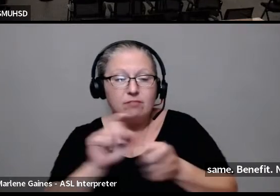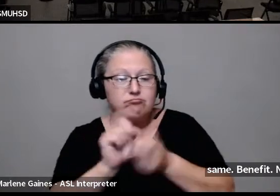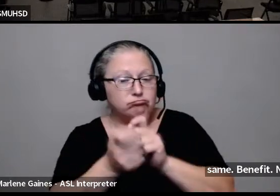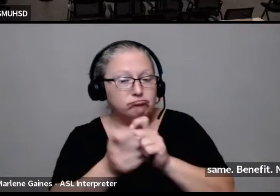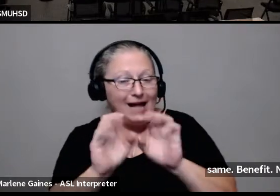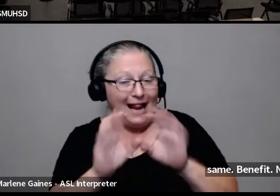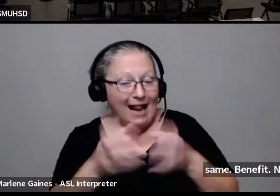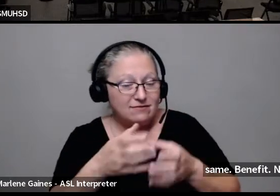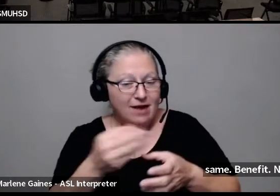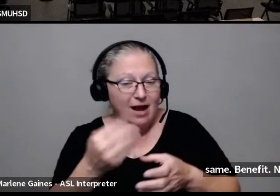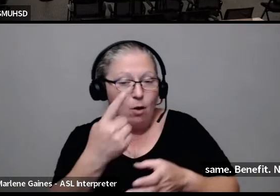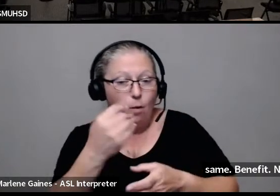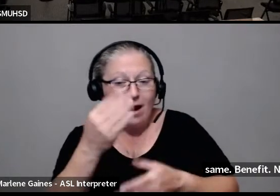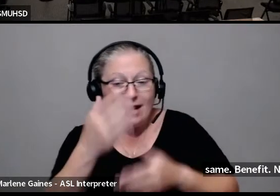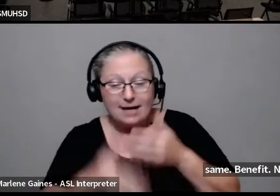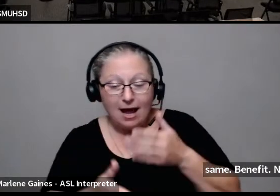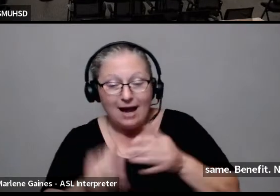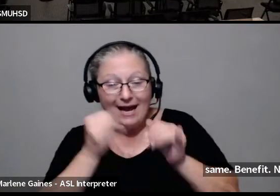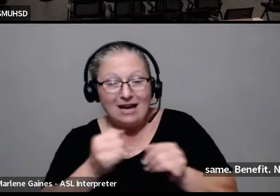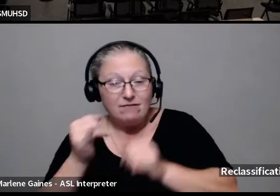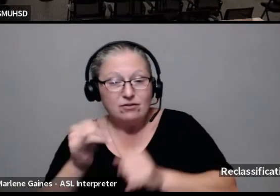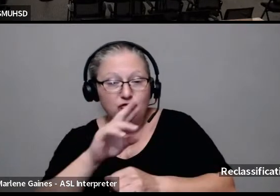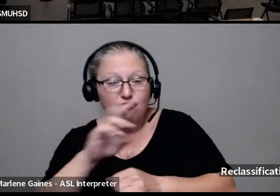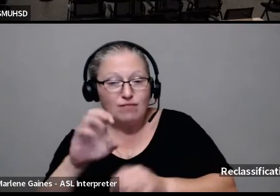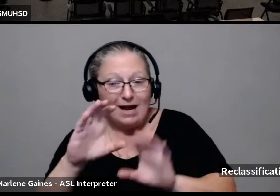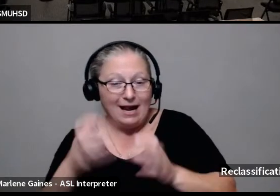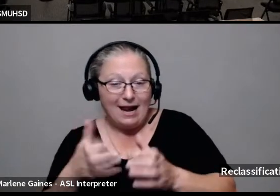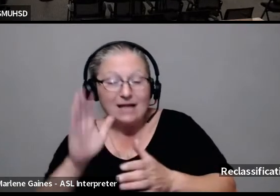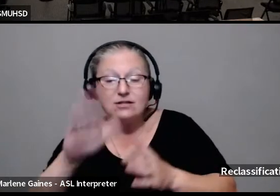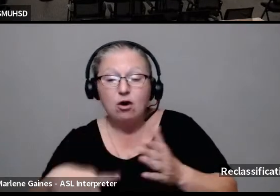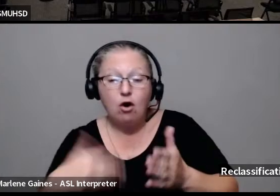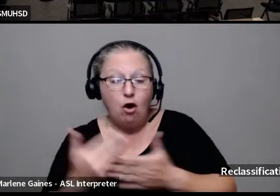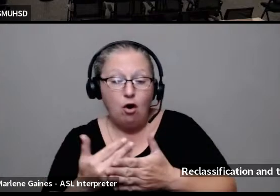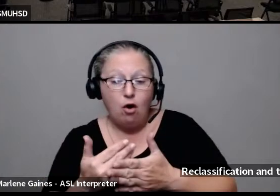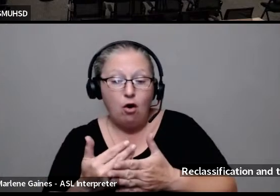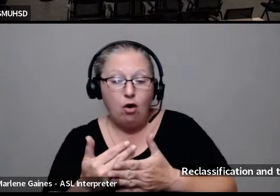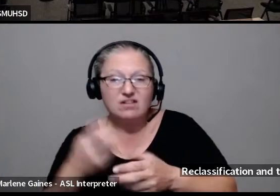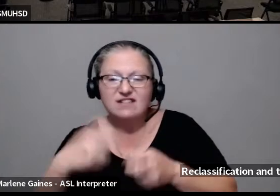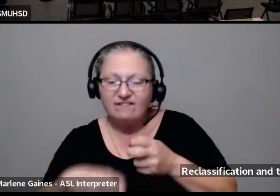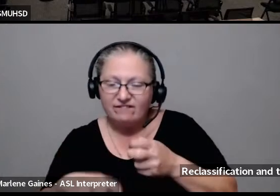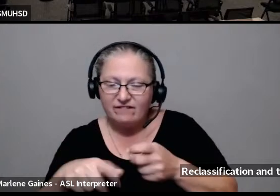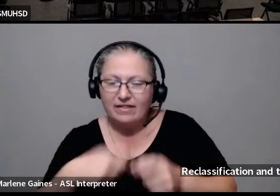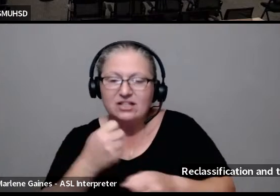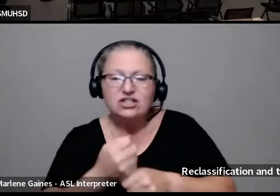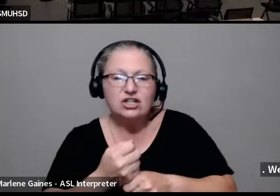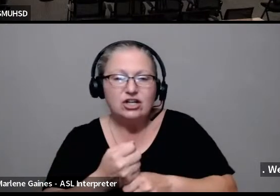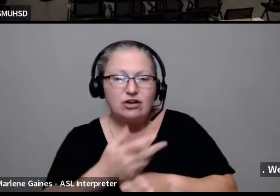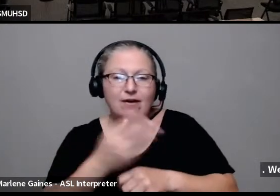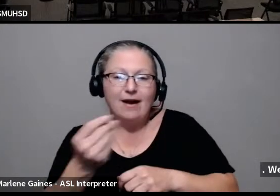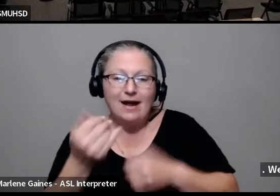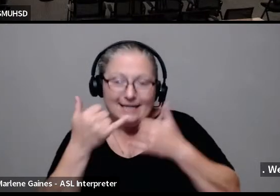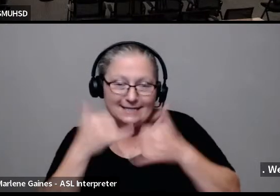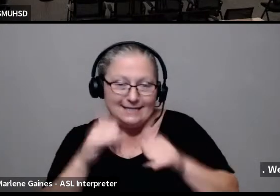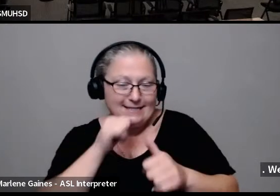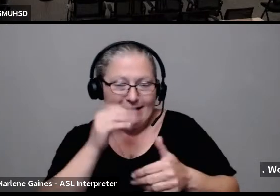reclassification, and the one and done individual reclass were all tough this year and still unfinished, and hopefully that